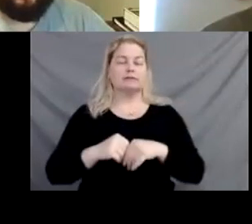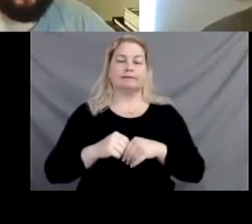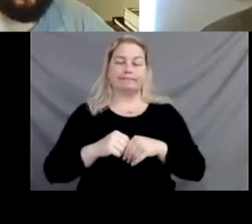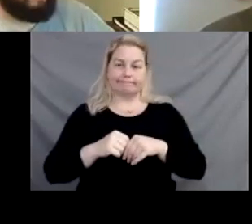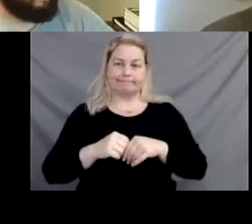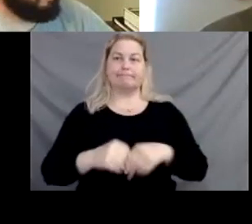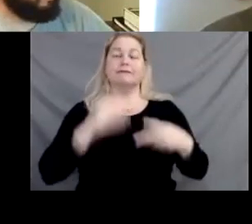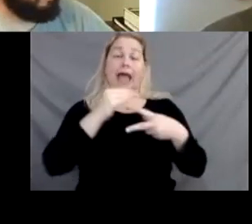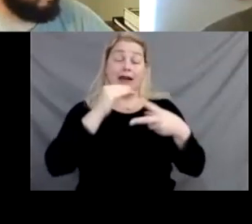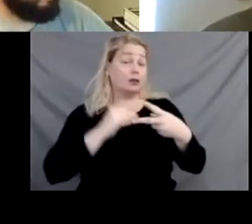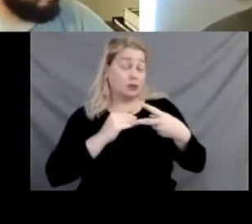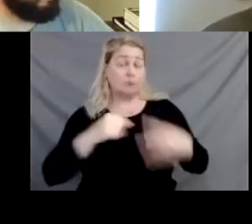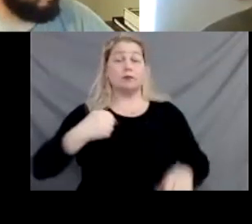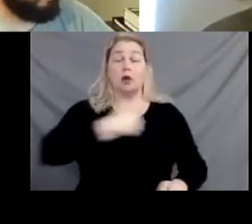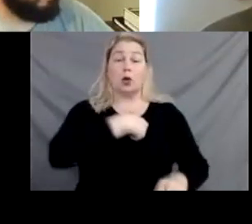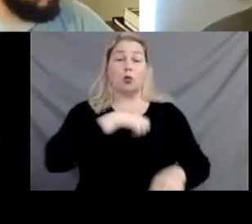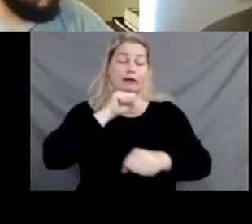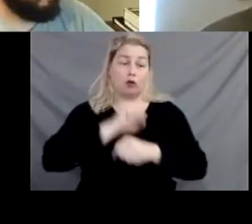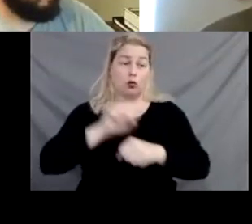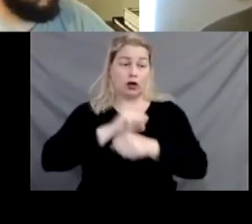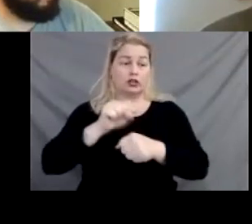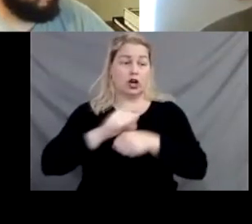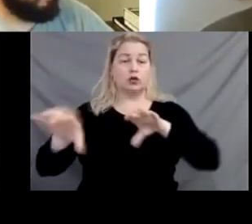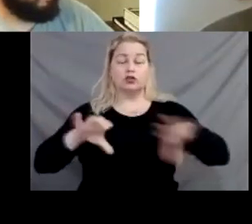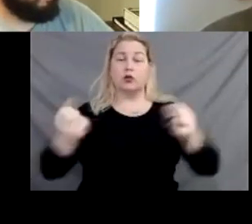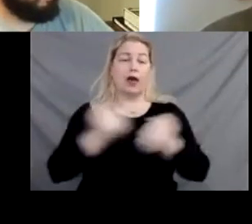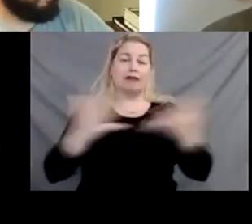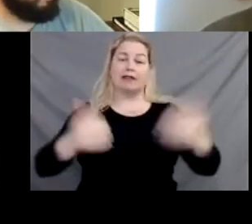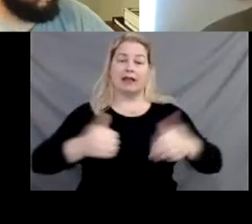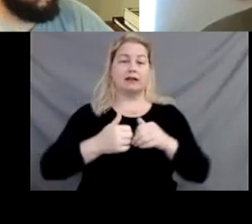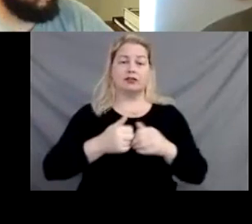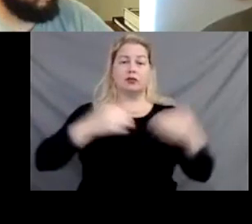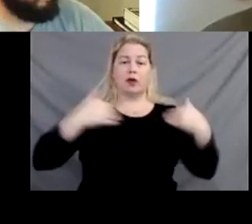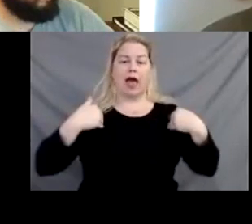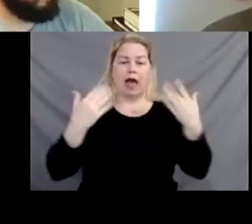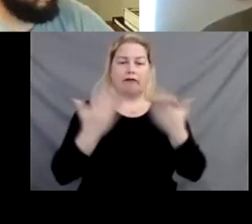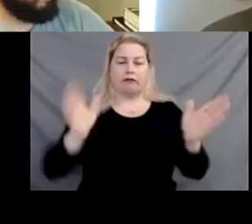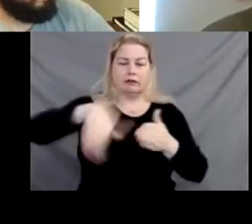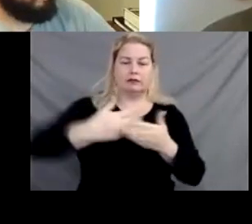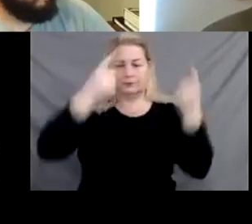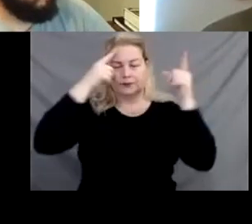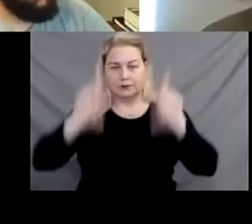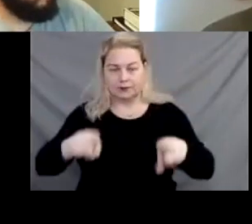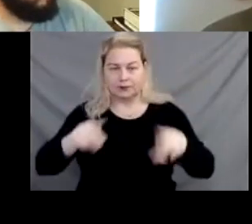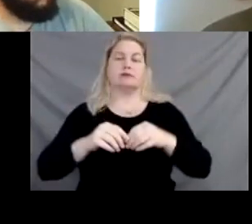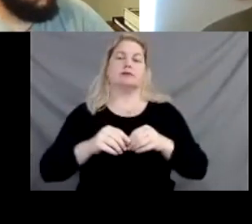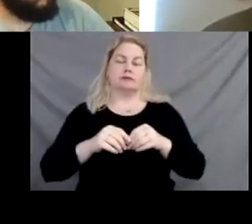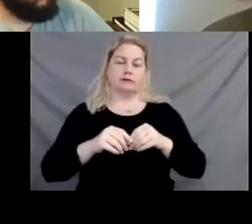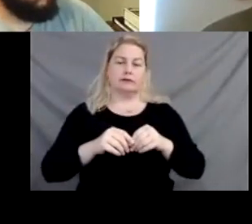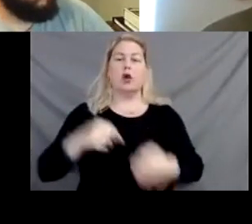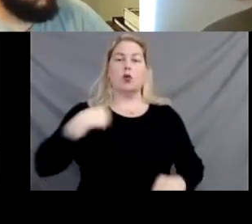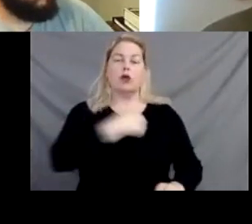we've worked really hard to do everything by consensus, keeping the citizen at the